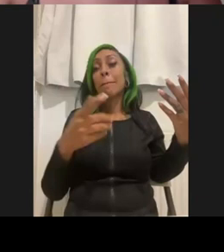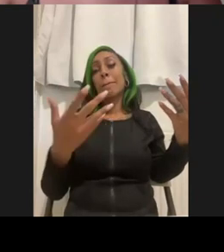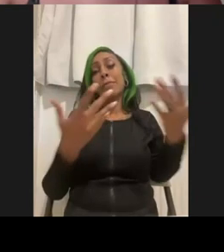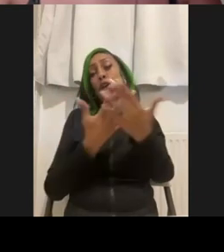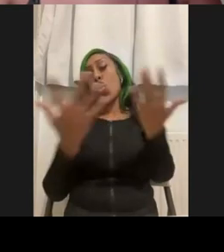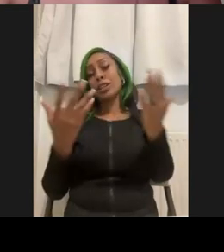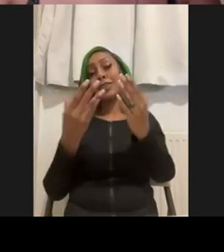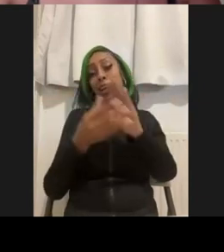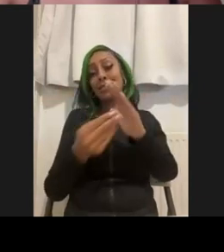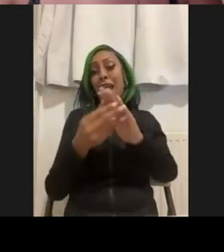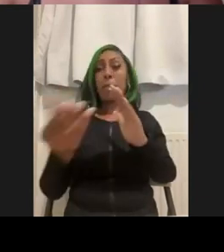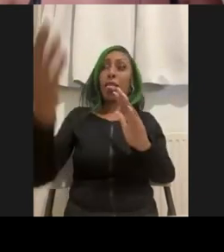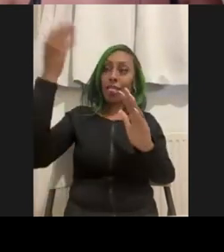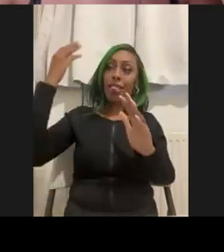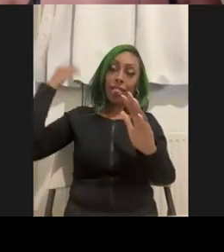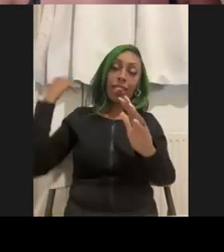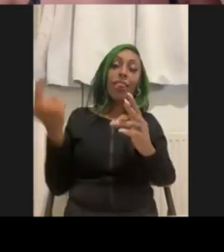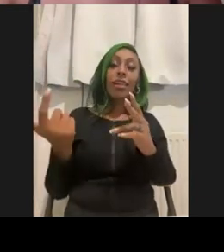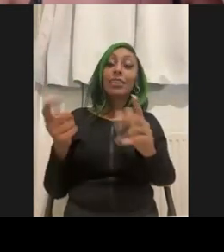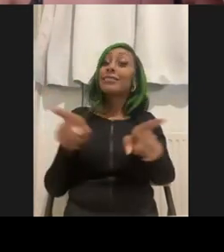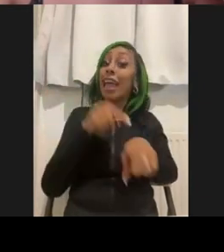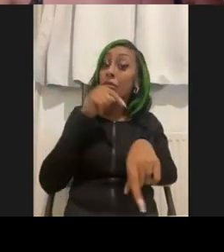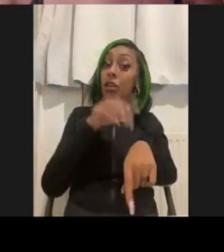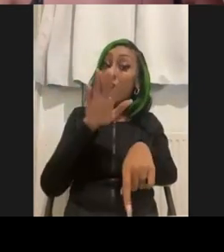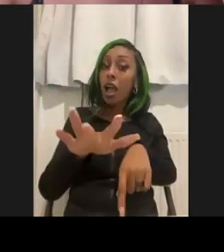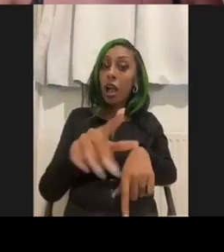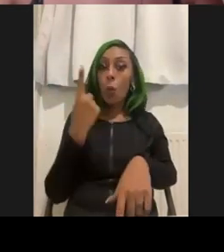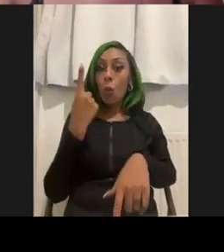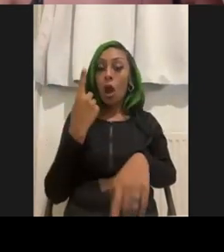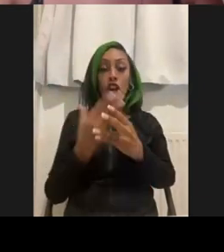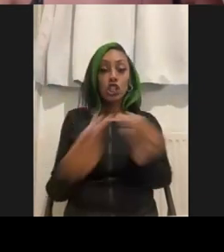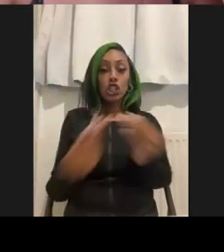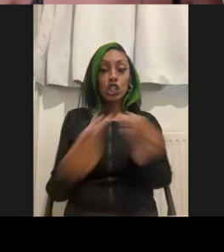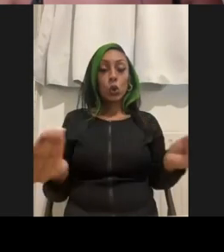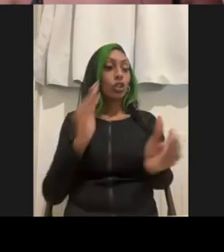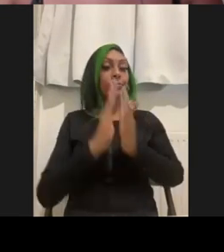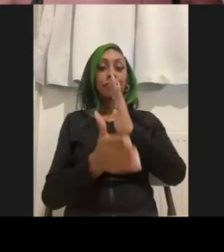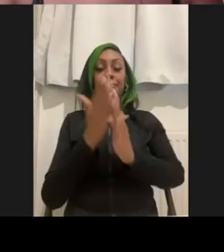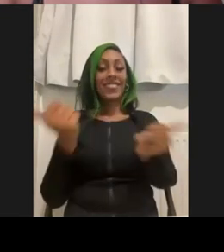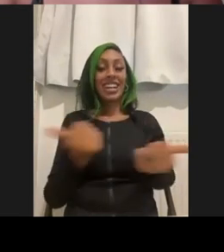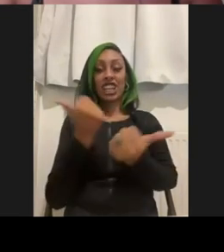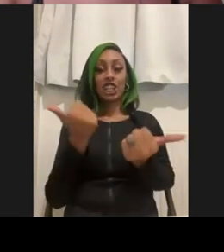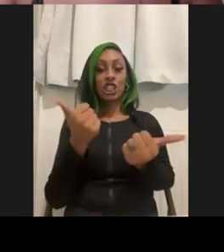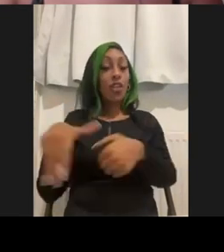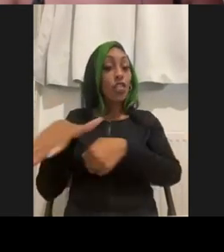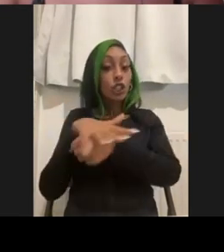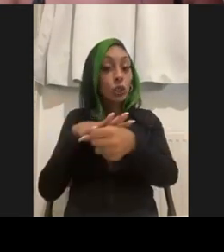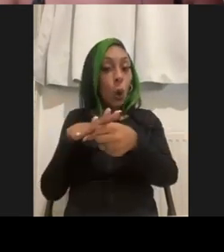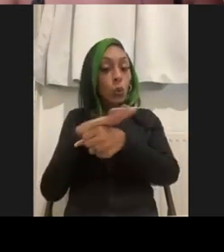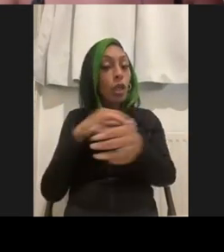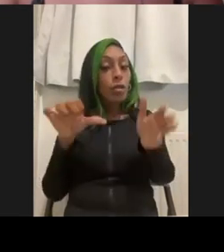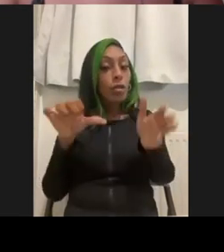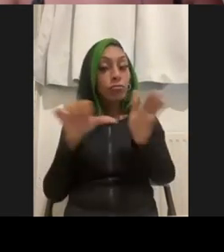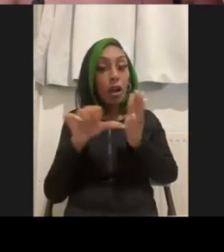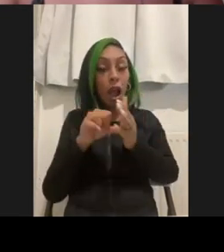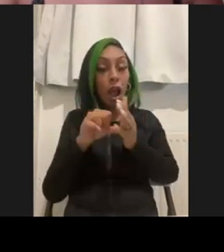of those different practices. But at the same time, there is no one solution to the social problems that ground many of